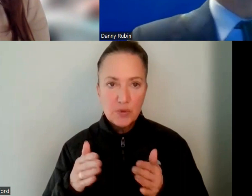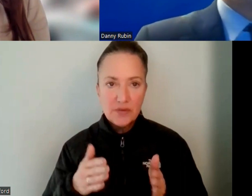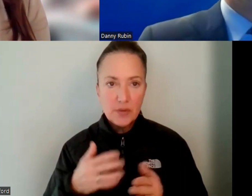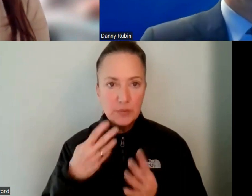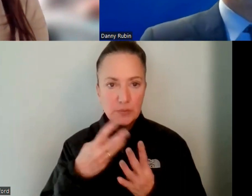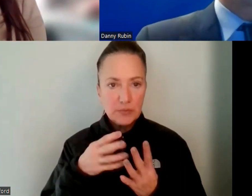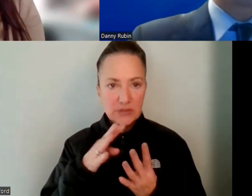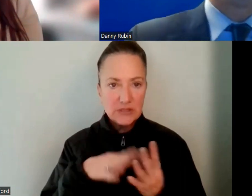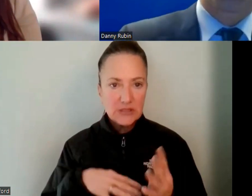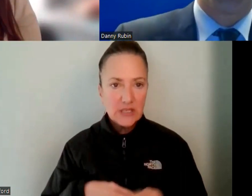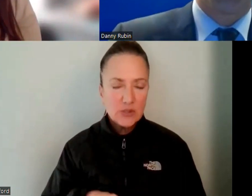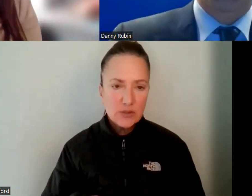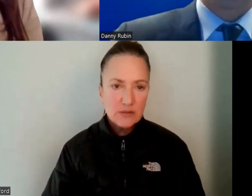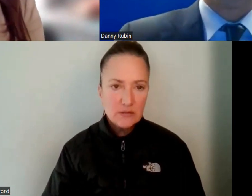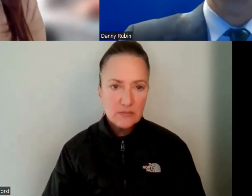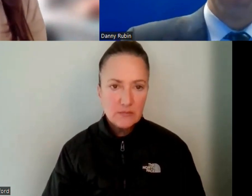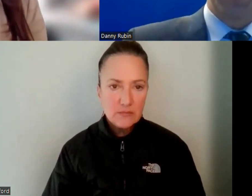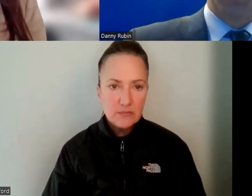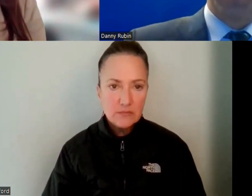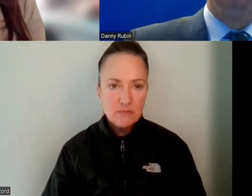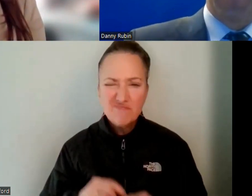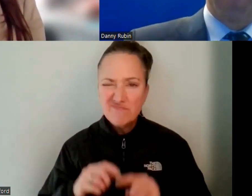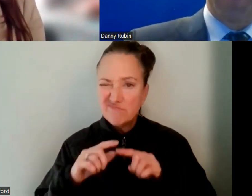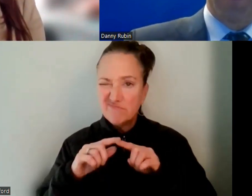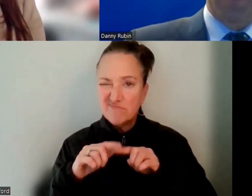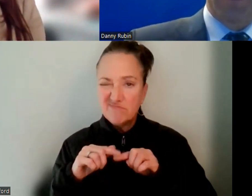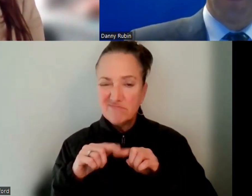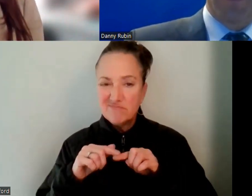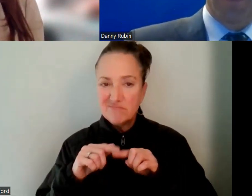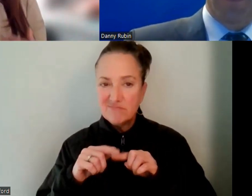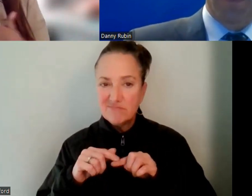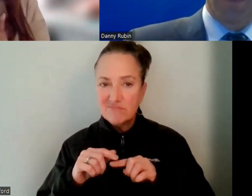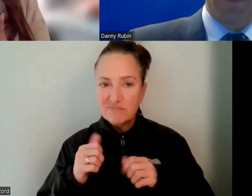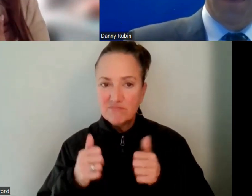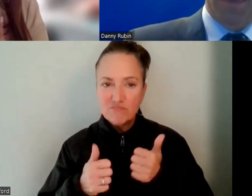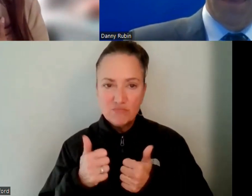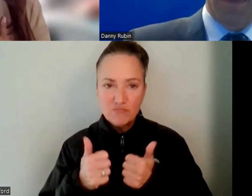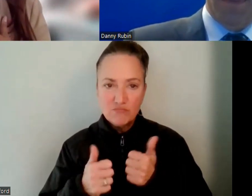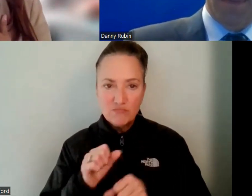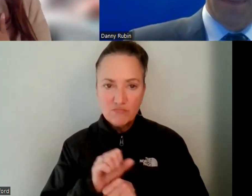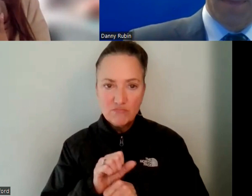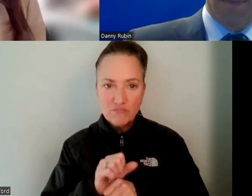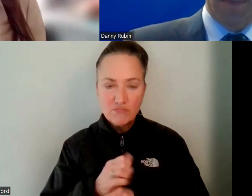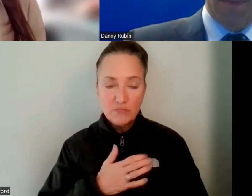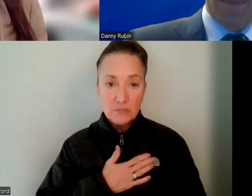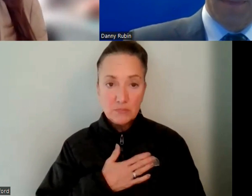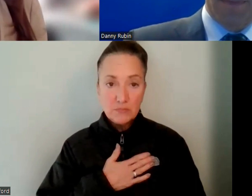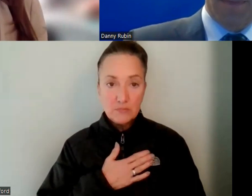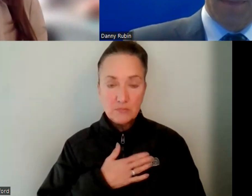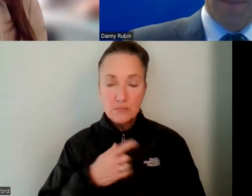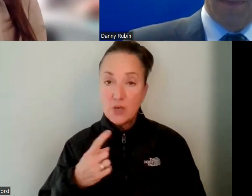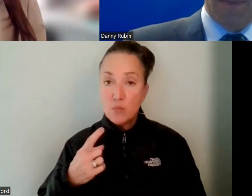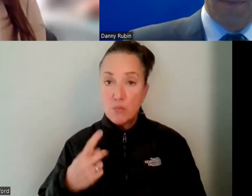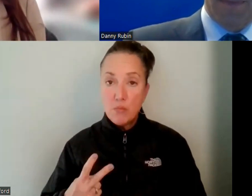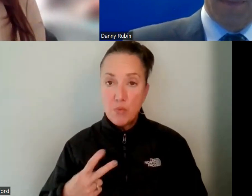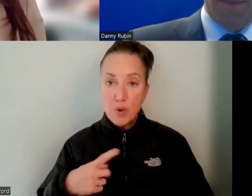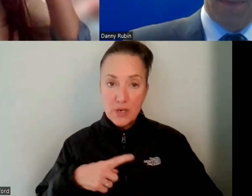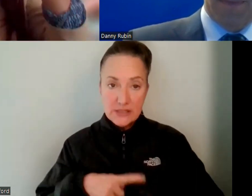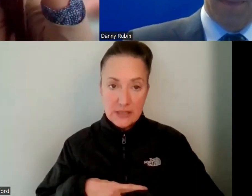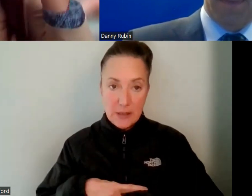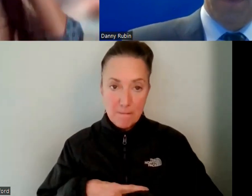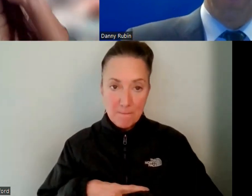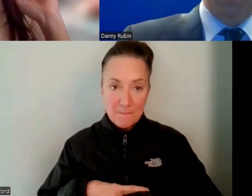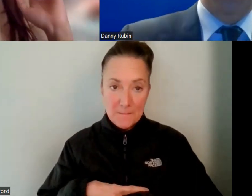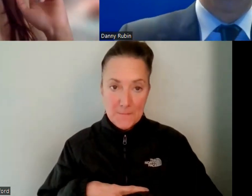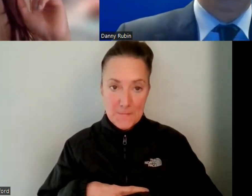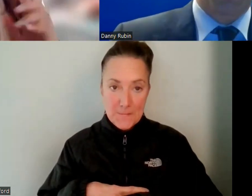schedule? So it definitely depends on what you're going for. As for me, I was a part-time employee